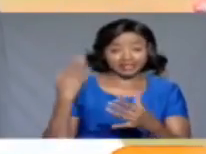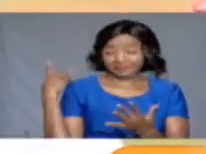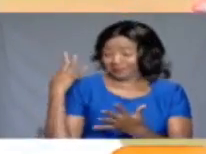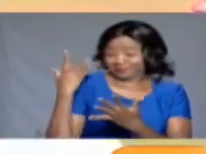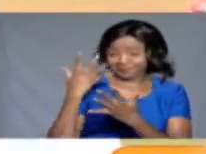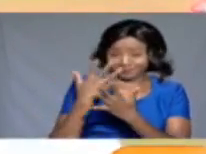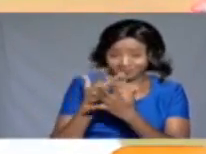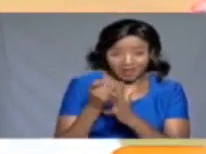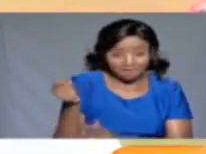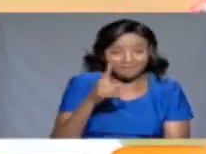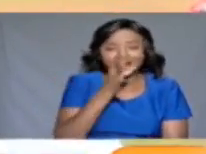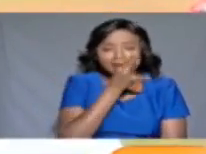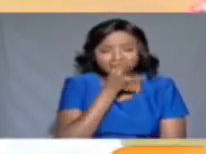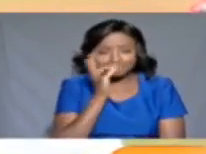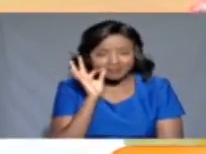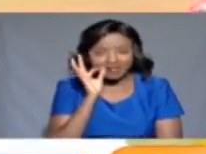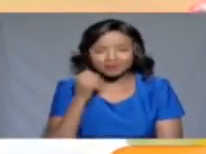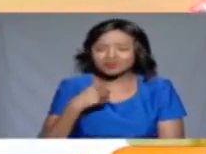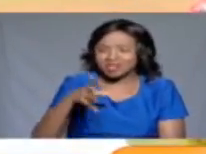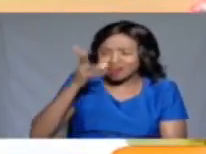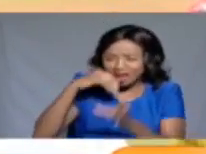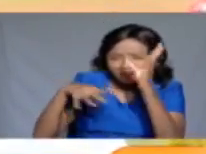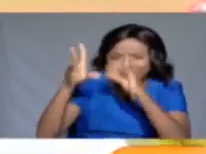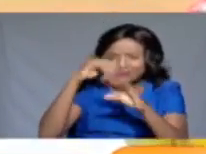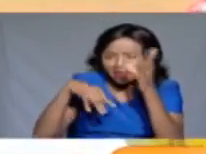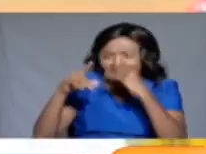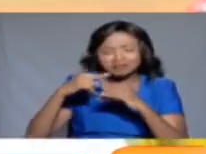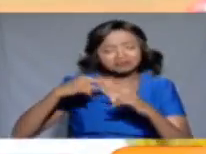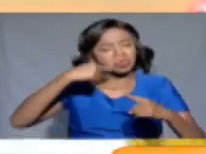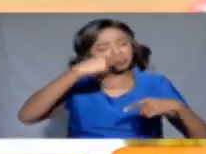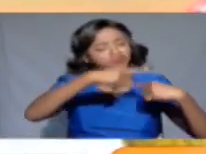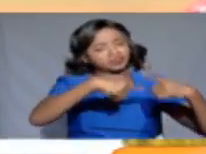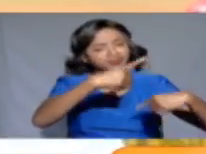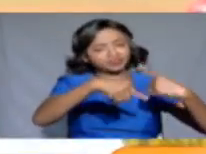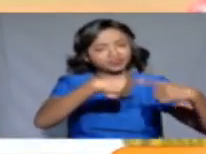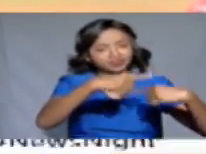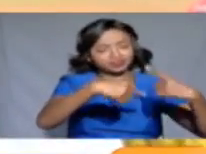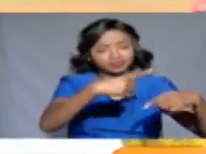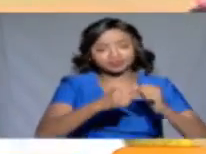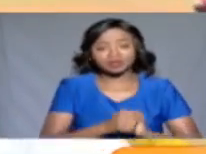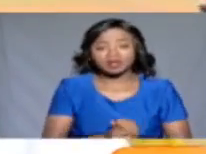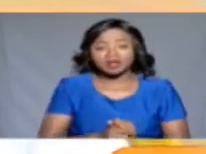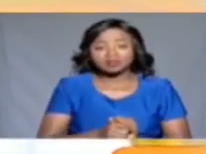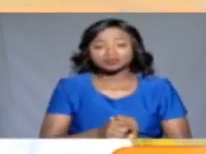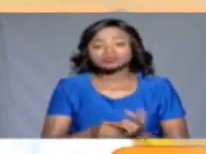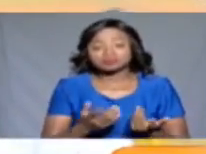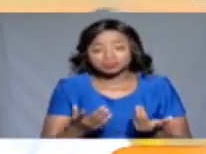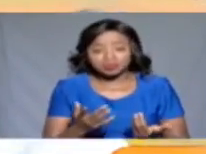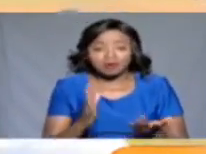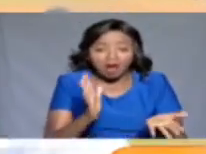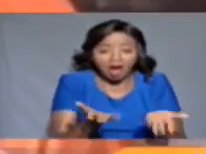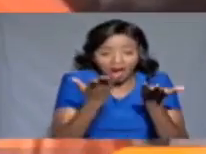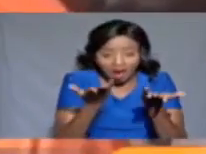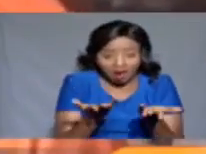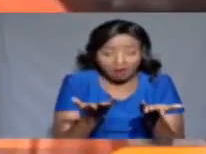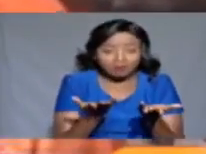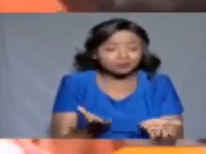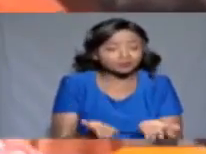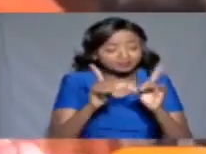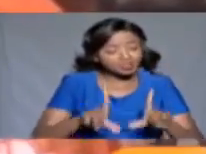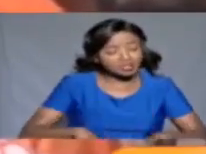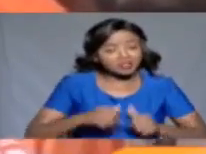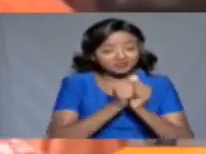mtukufu Ramadhani tuweza kuendelea nazo. Tuna muhimu sana katika hayo ni vipi tutaendelea kuishi pamoja. Ngi